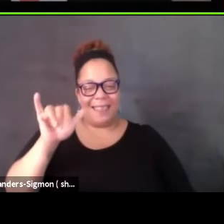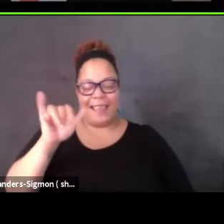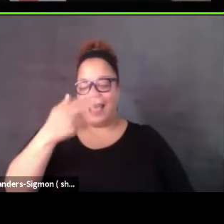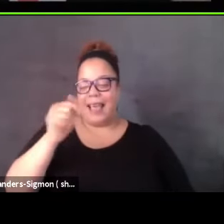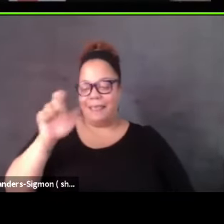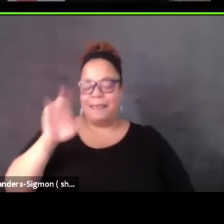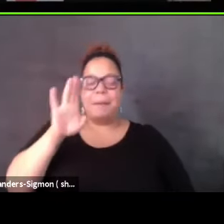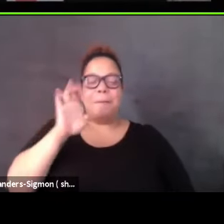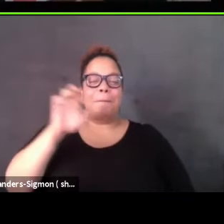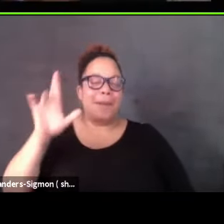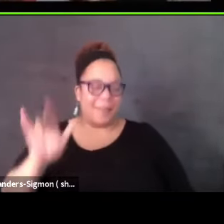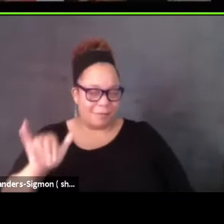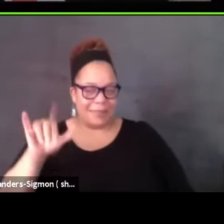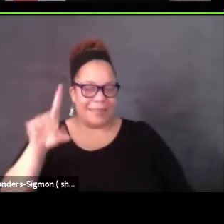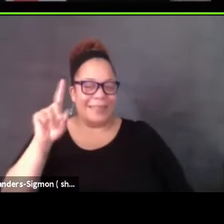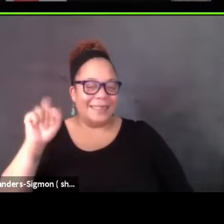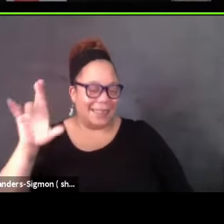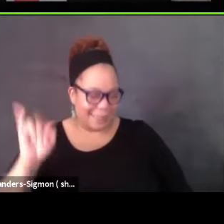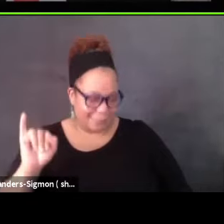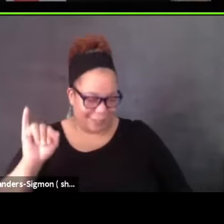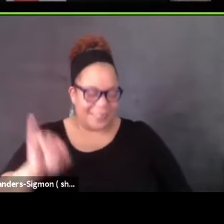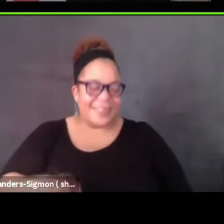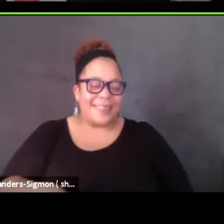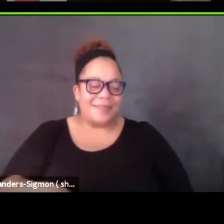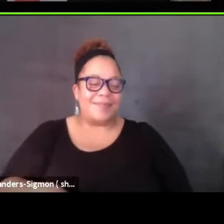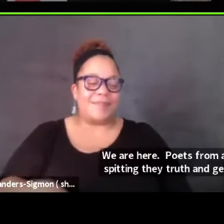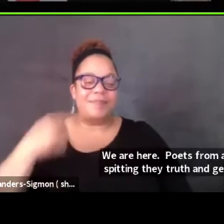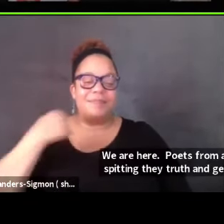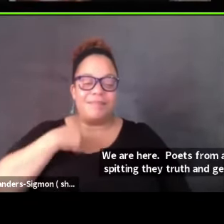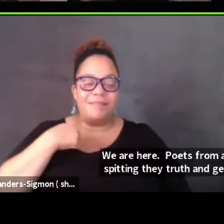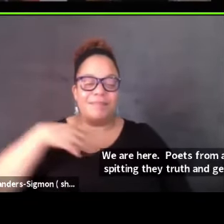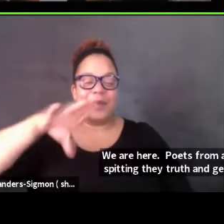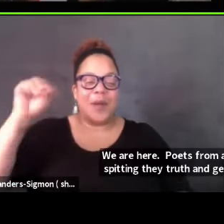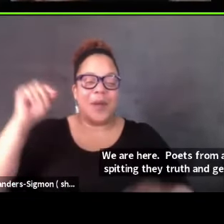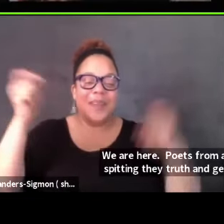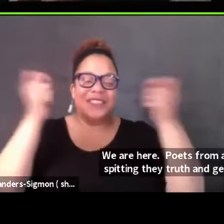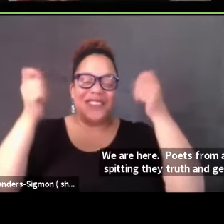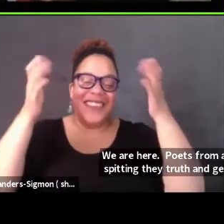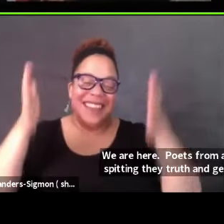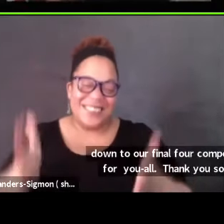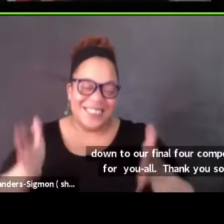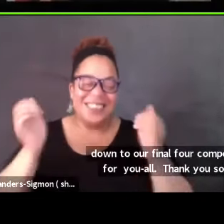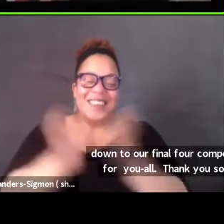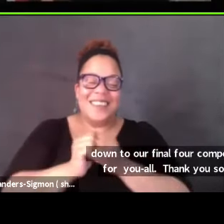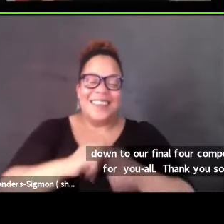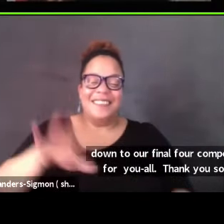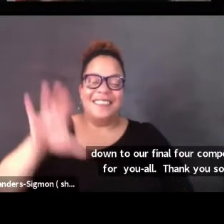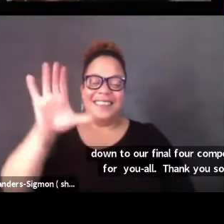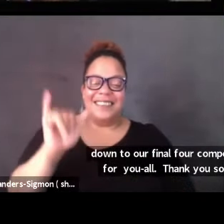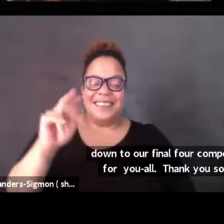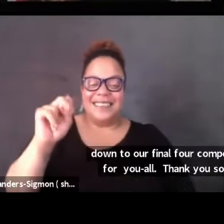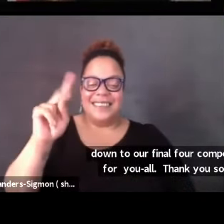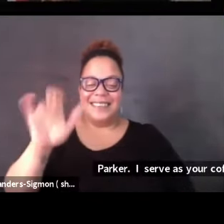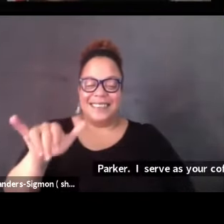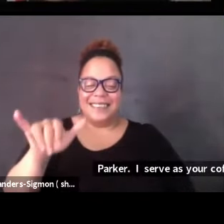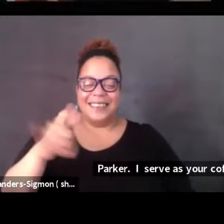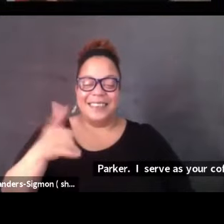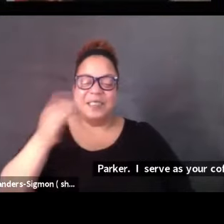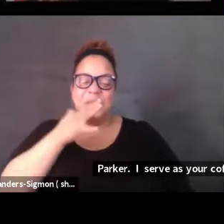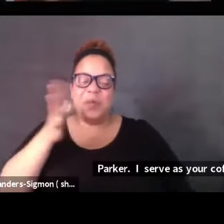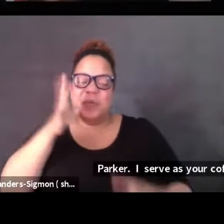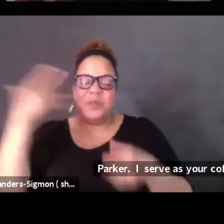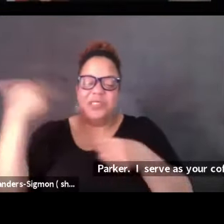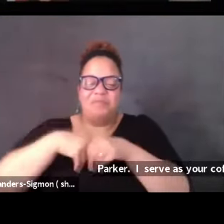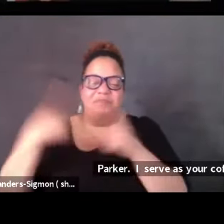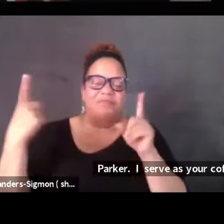director alongside the amazing Sydney Edwards, which you'll hear from in a moment. We just want to say collectively that we have